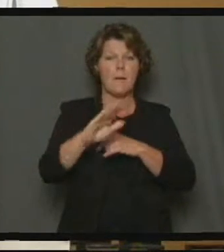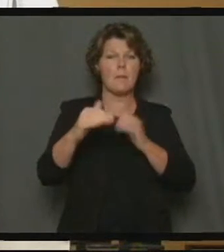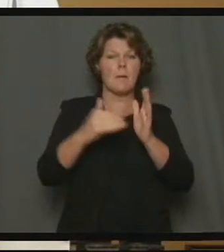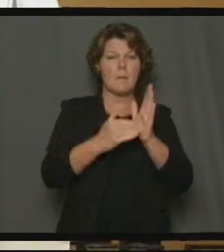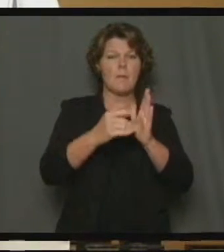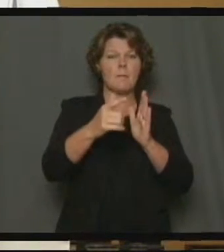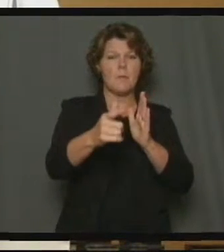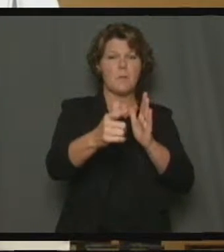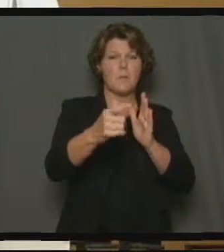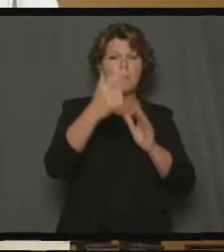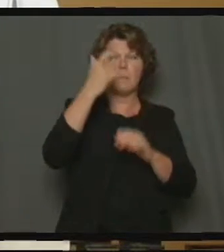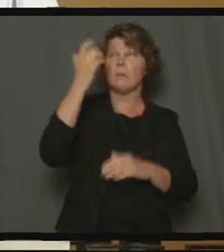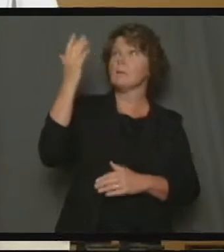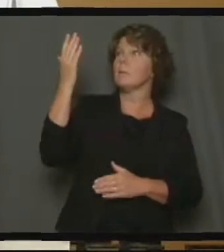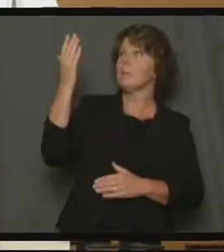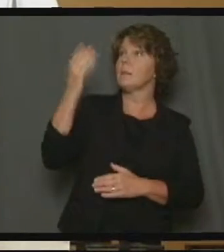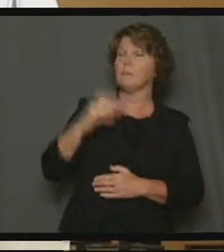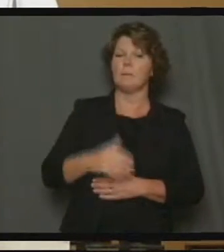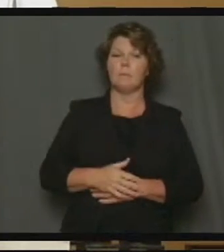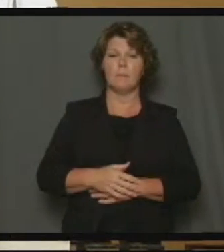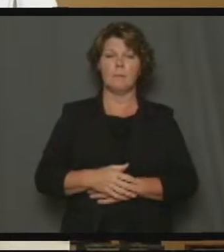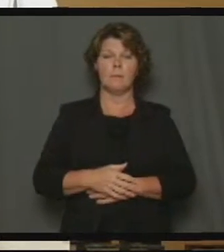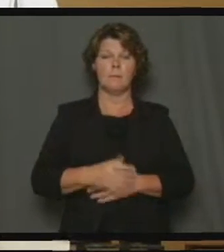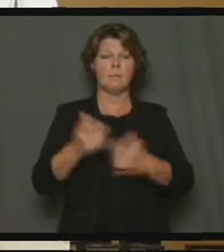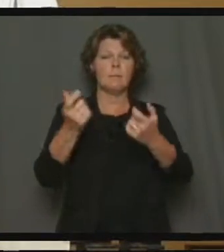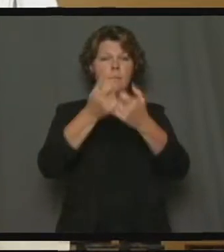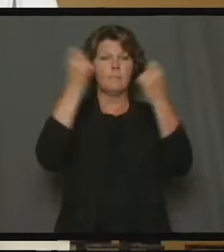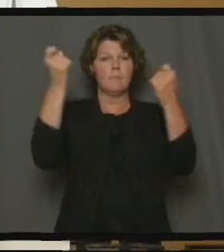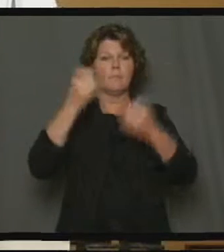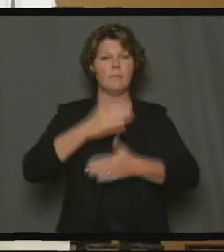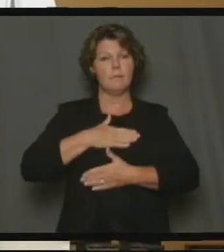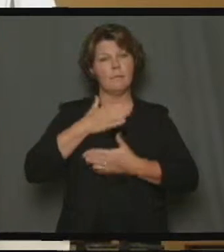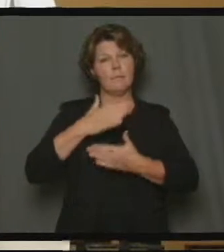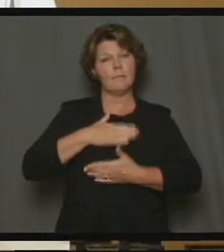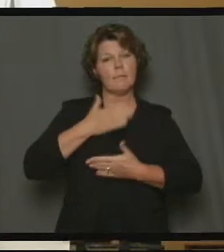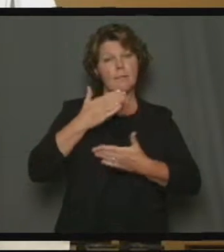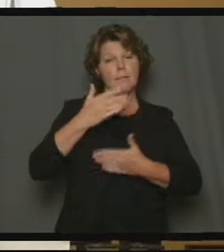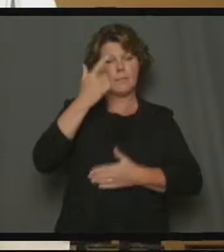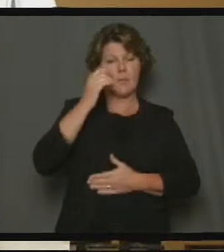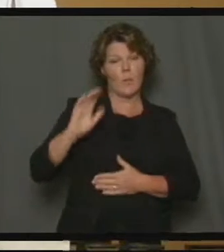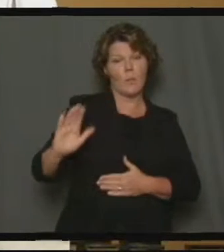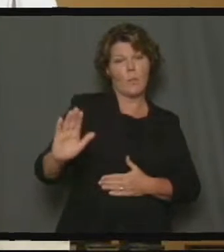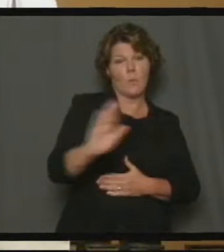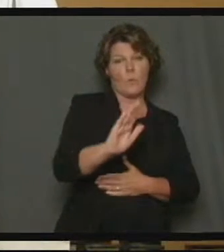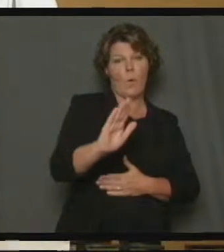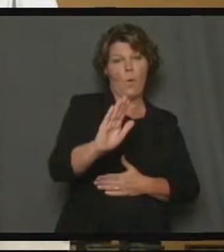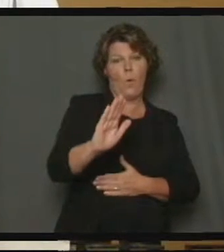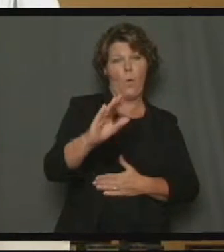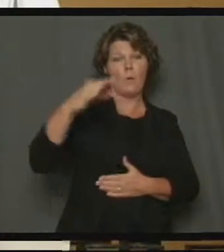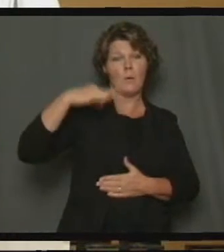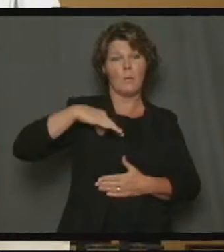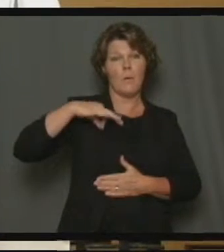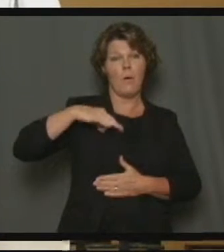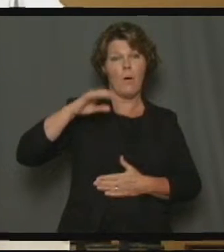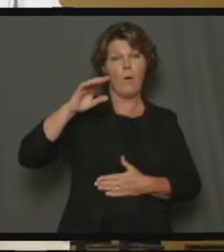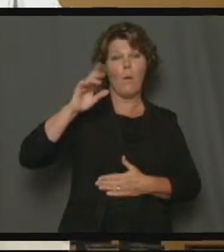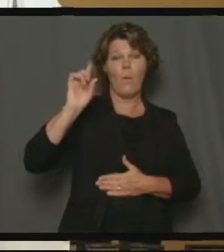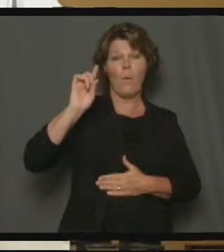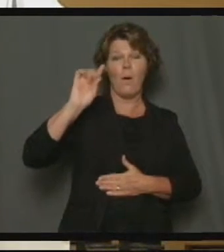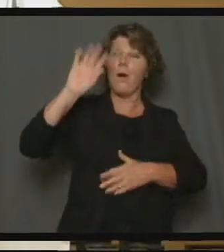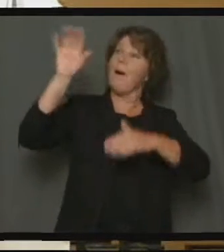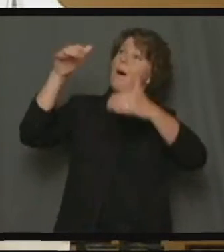falsely on my account. Rejoice and be glad, for your reward is great in